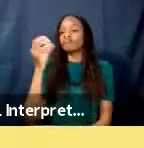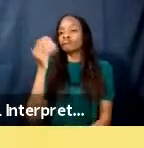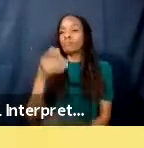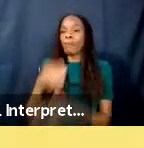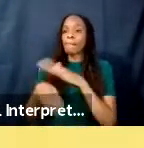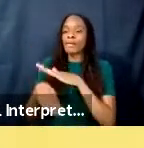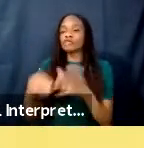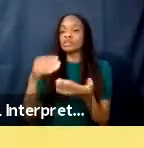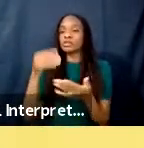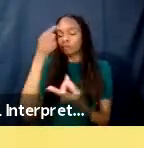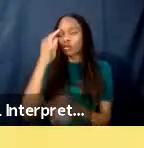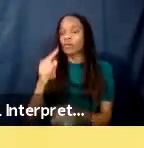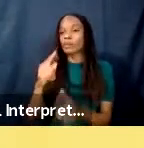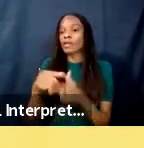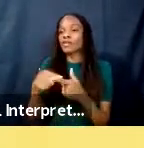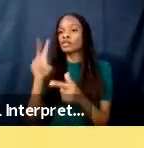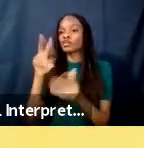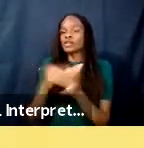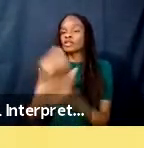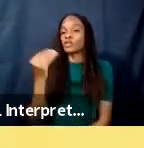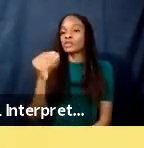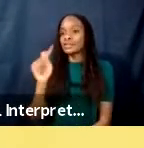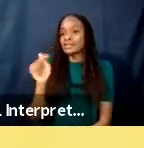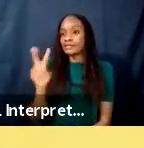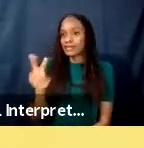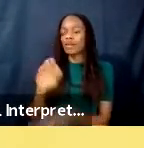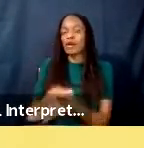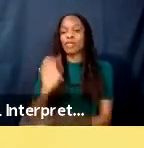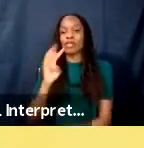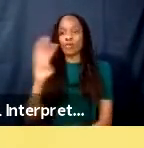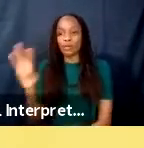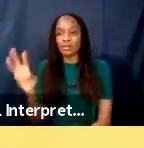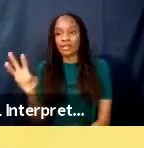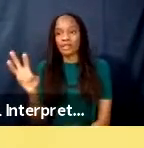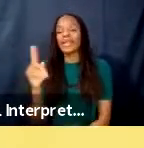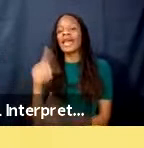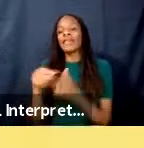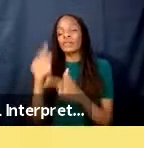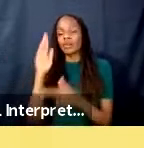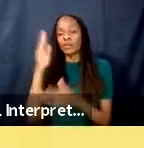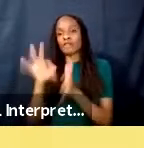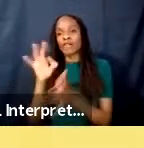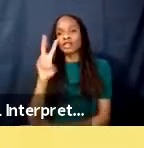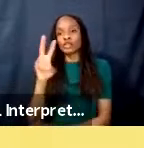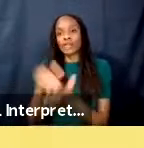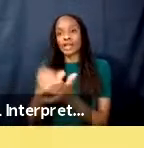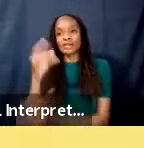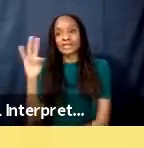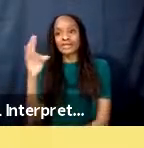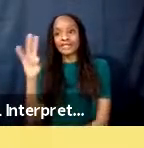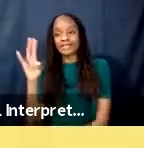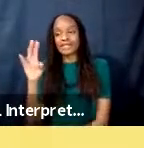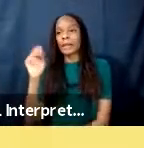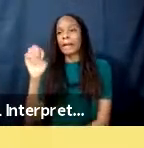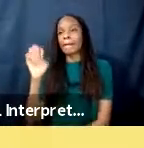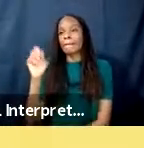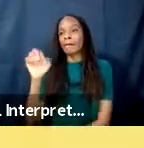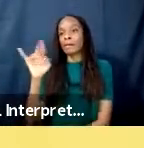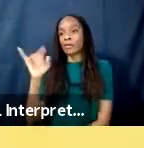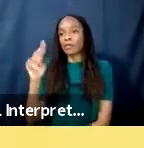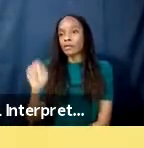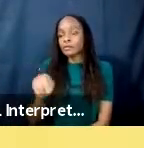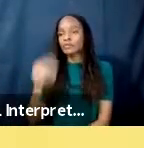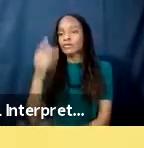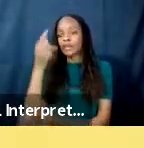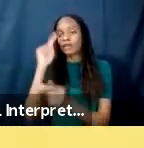website and the 2014 Television Agreement on the website. But then you would find a 2017 Memorandum of Agreement and a